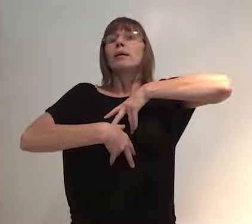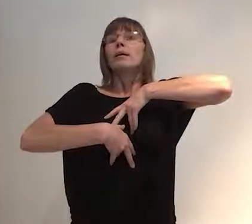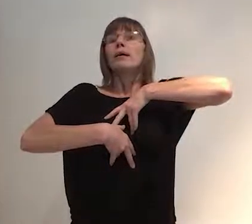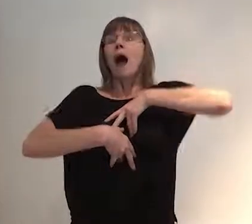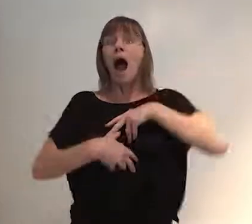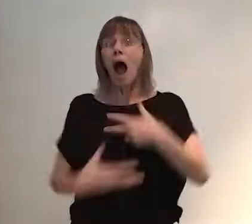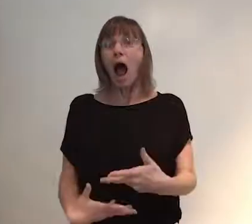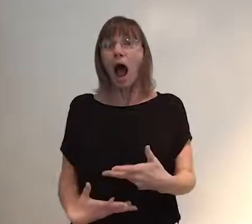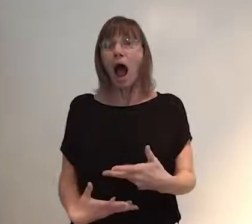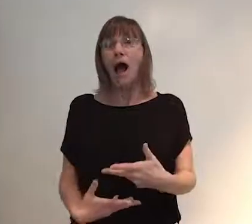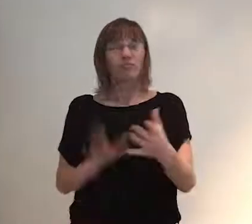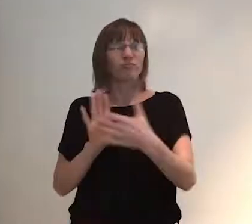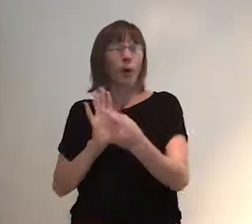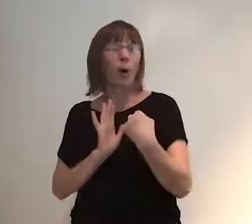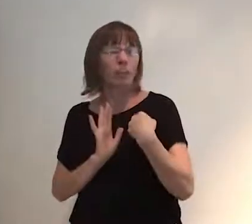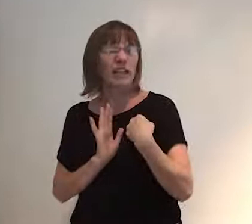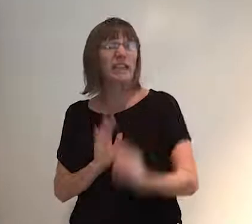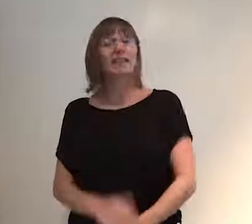then breathing out.